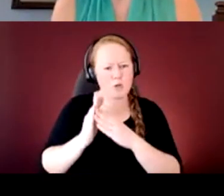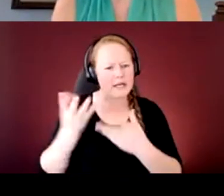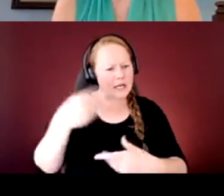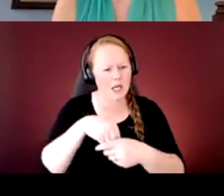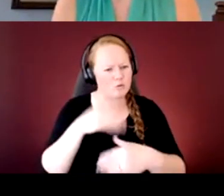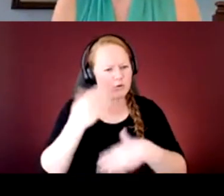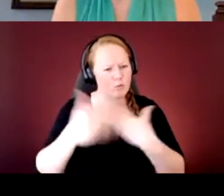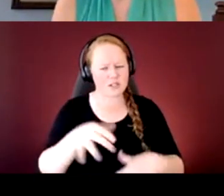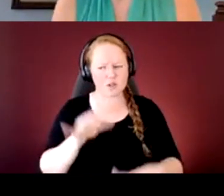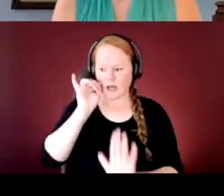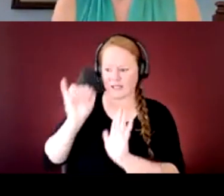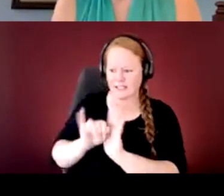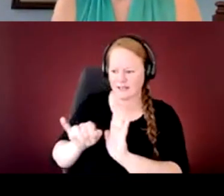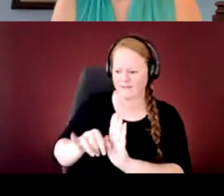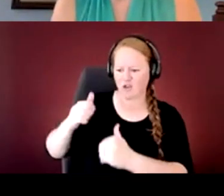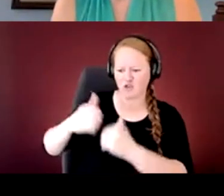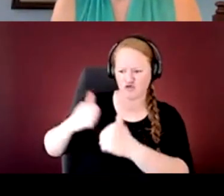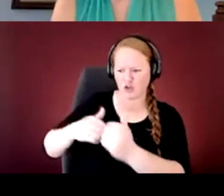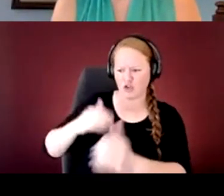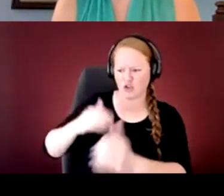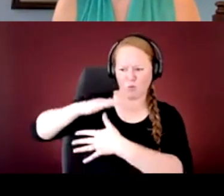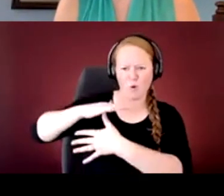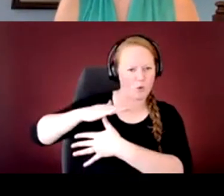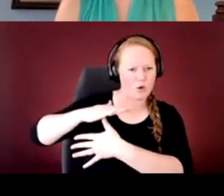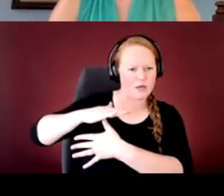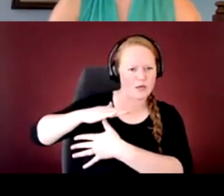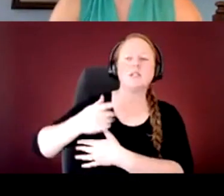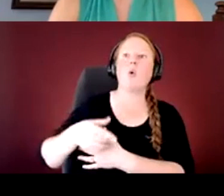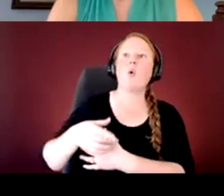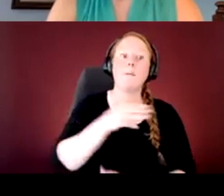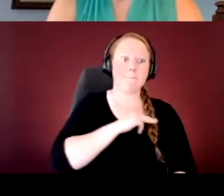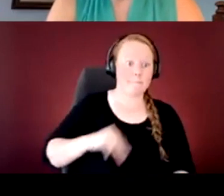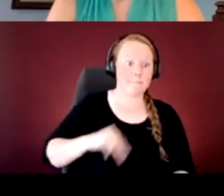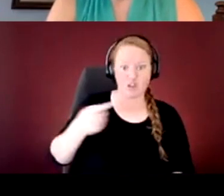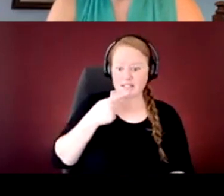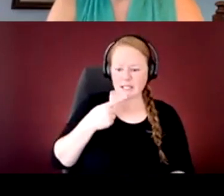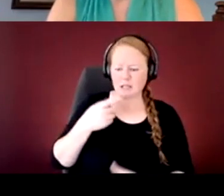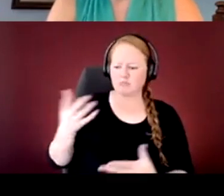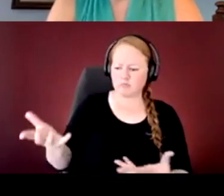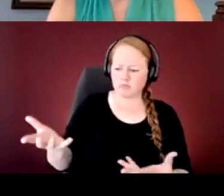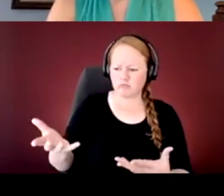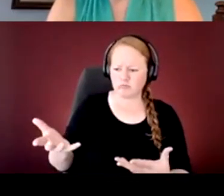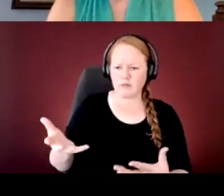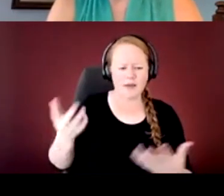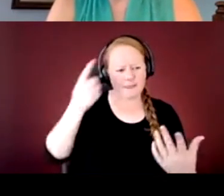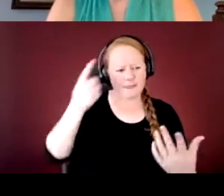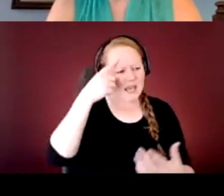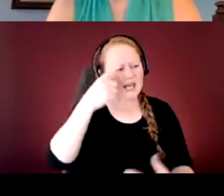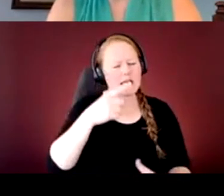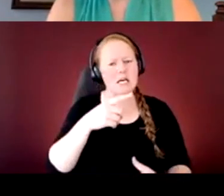city's infrastructure priorities. The mayor mentioned in her remarks that we are exploring convening a citizens advisory